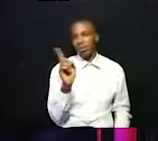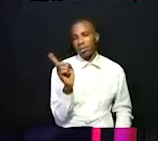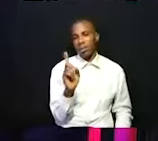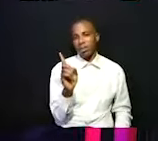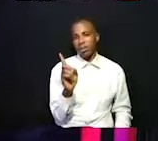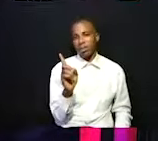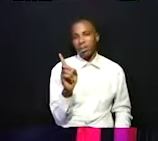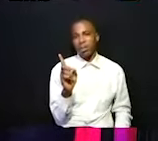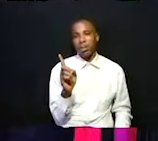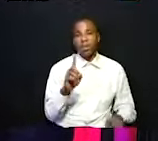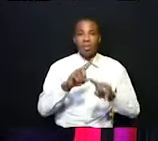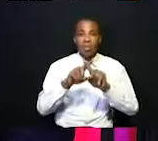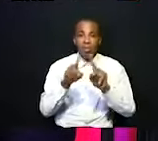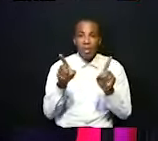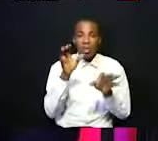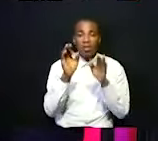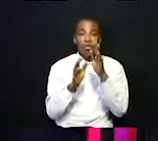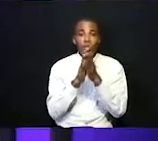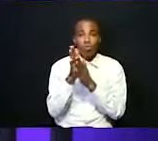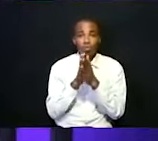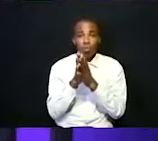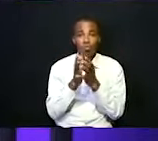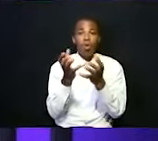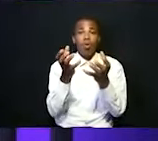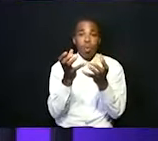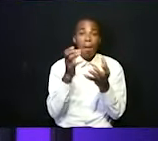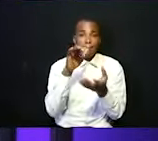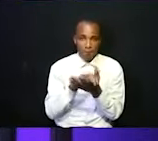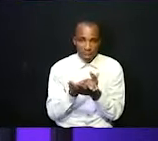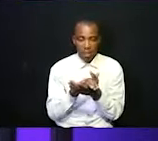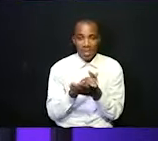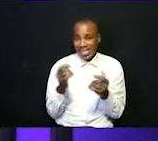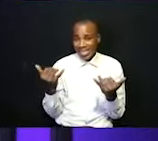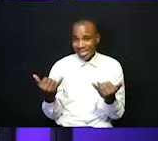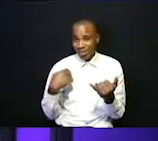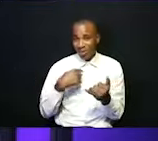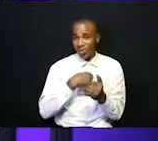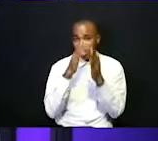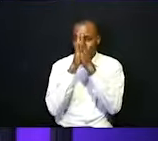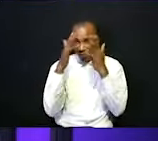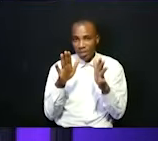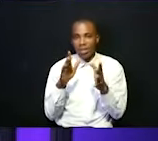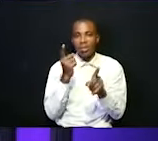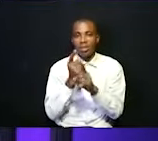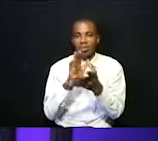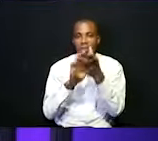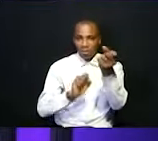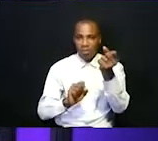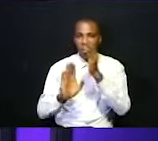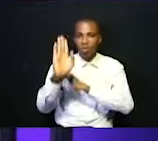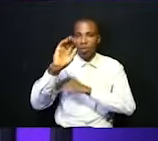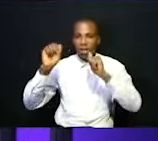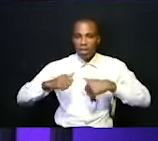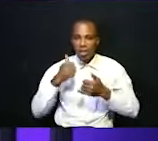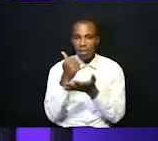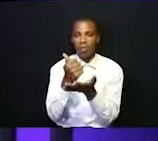But if you are praying and yearning for it, believe the prayer that you have prayed. So if you are saying